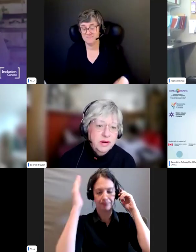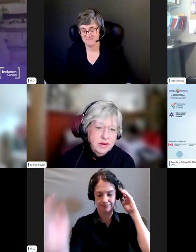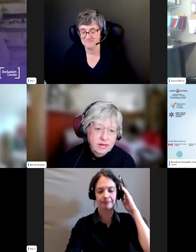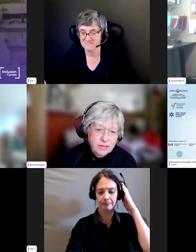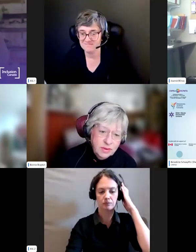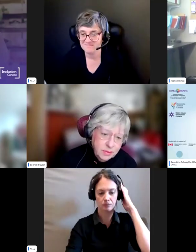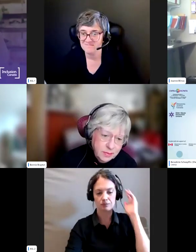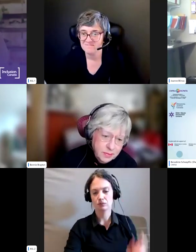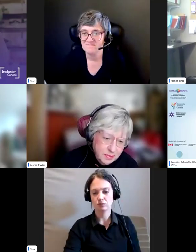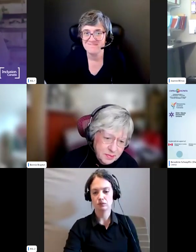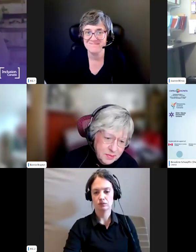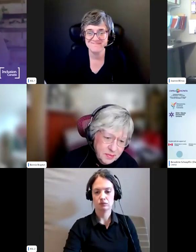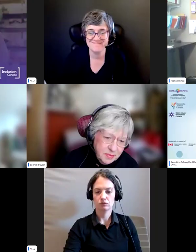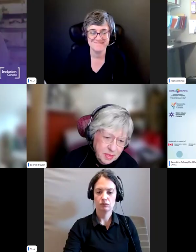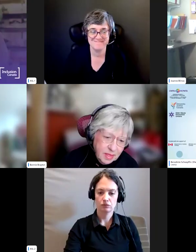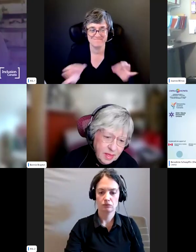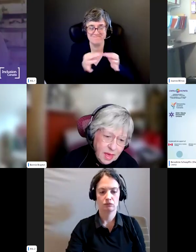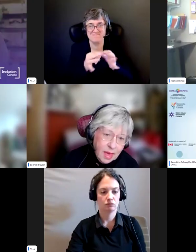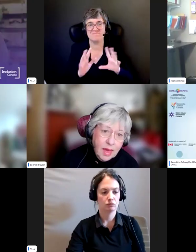Oh, you're muted.